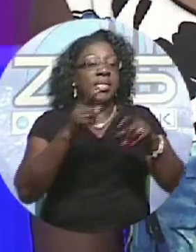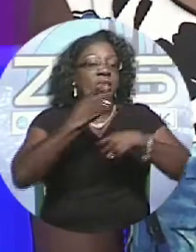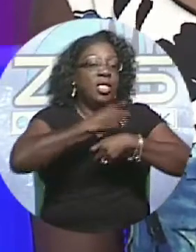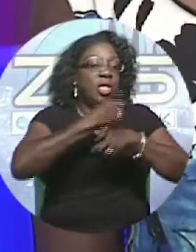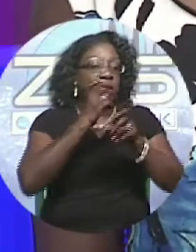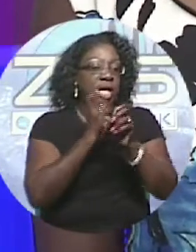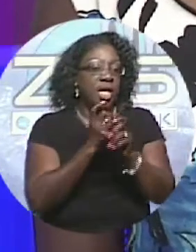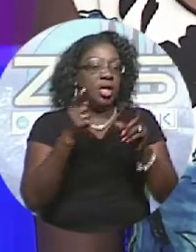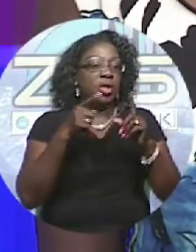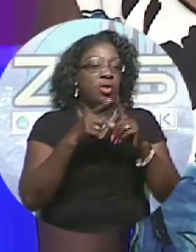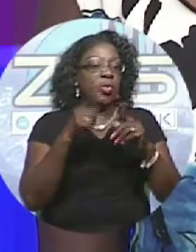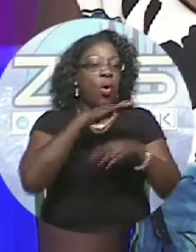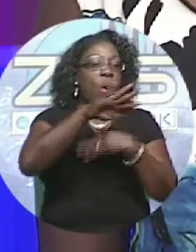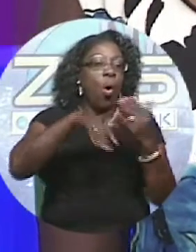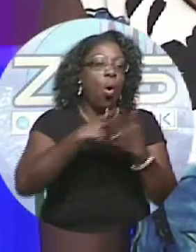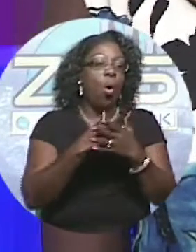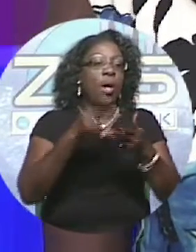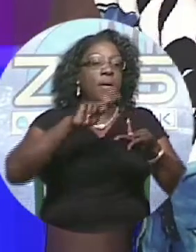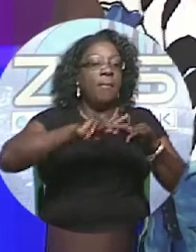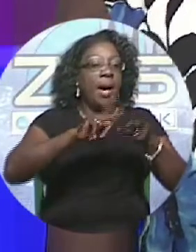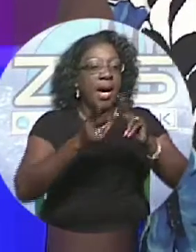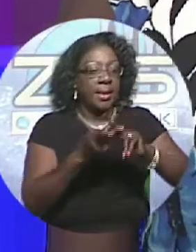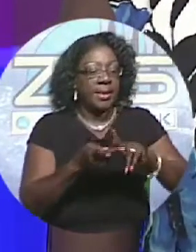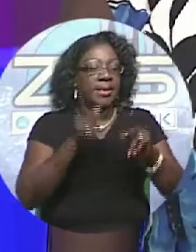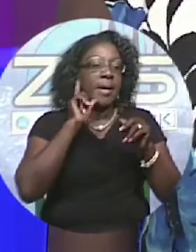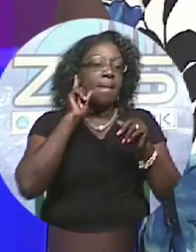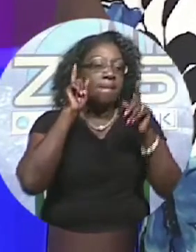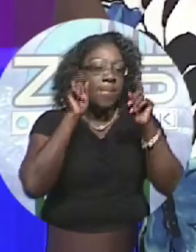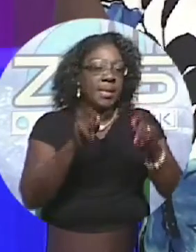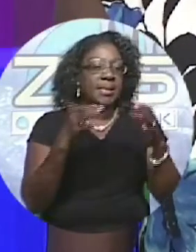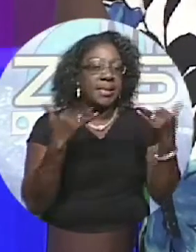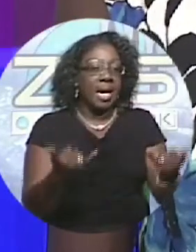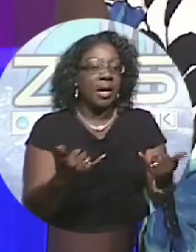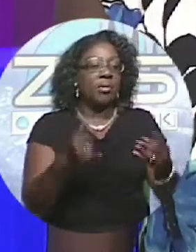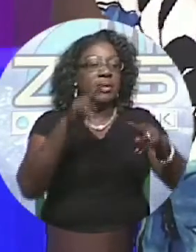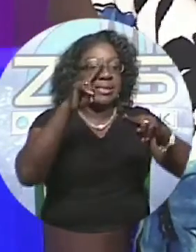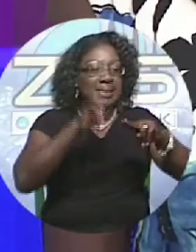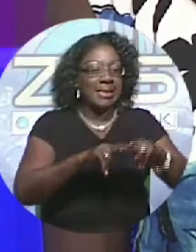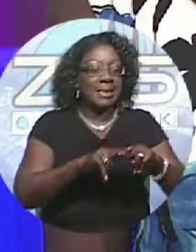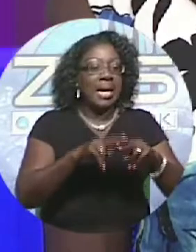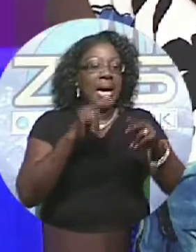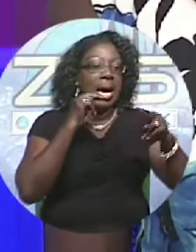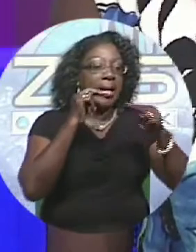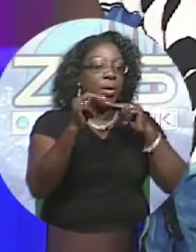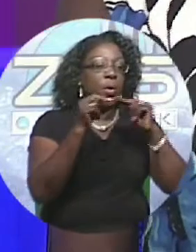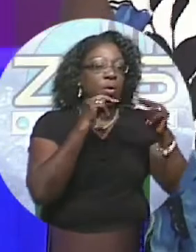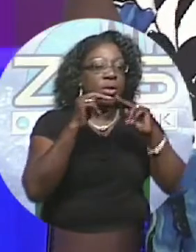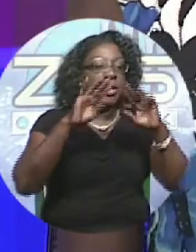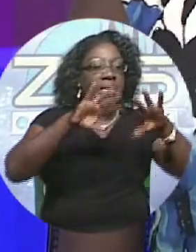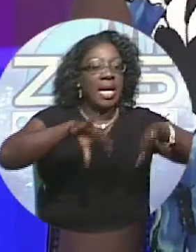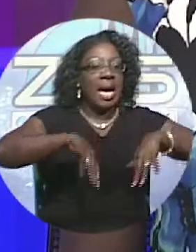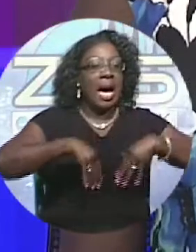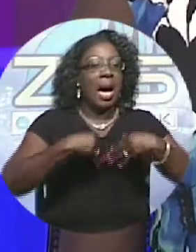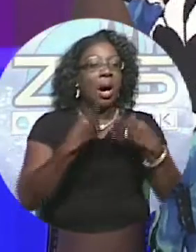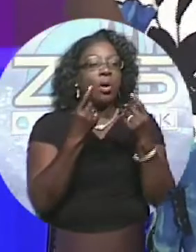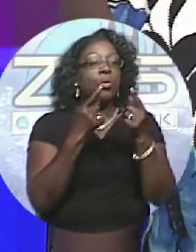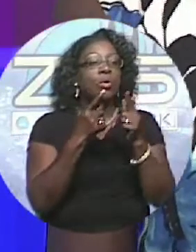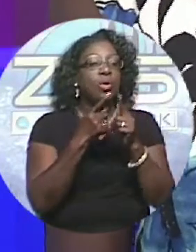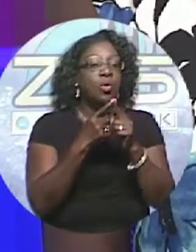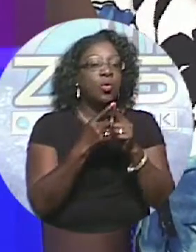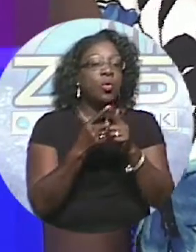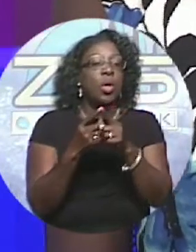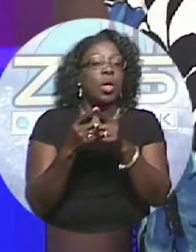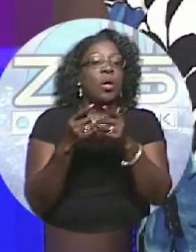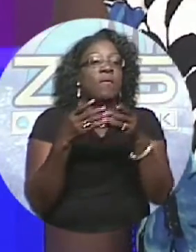events, all parties have now agreed to go back to the drawing board to work out a deal that could hopefully bring about a speedy